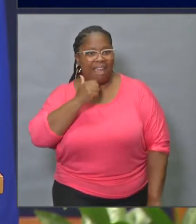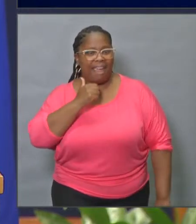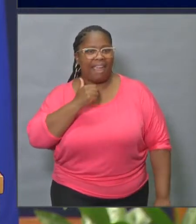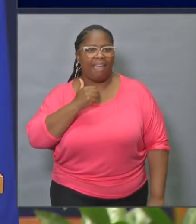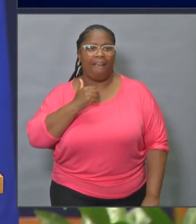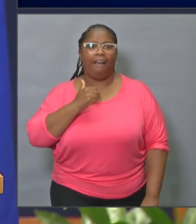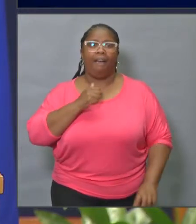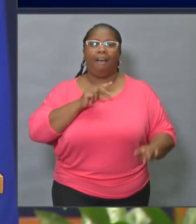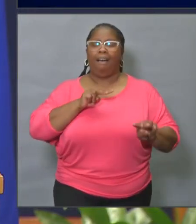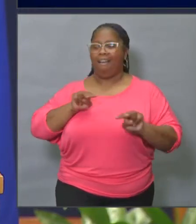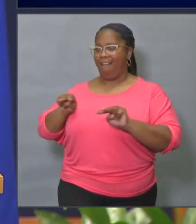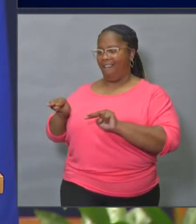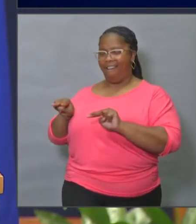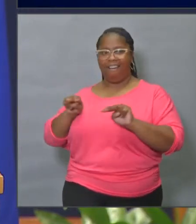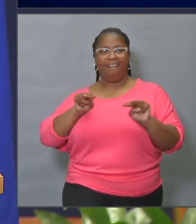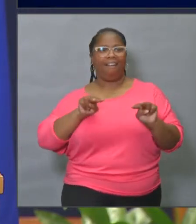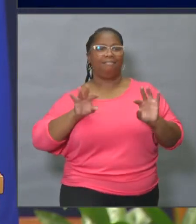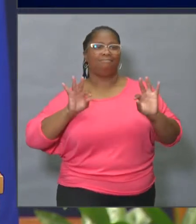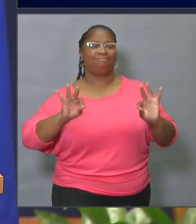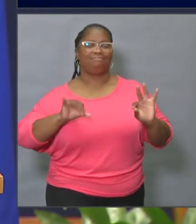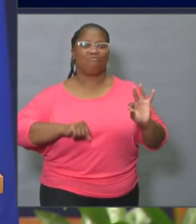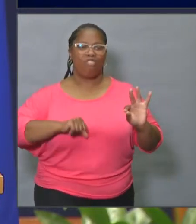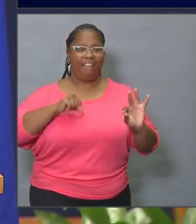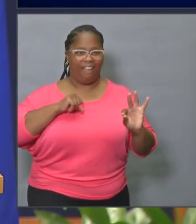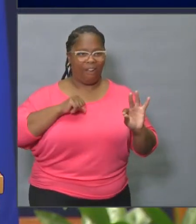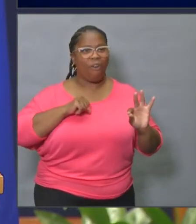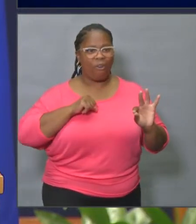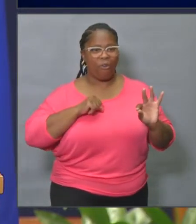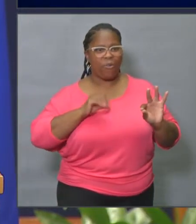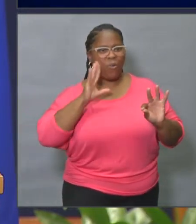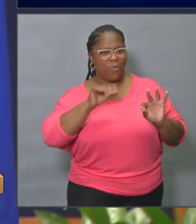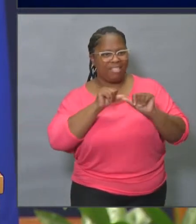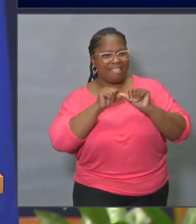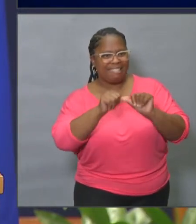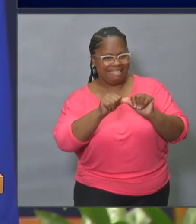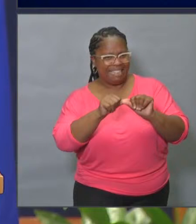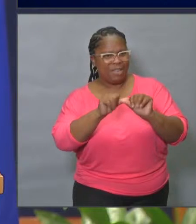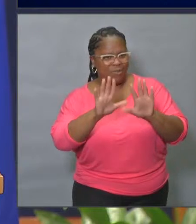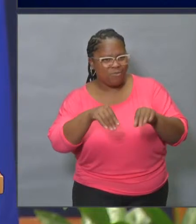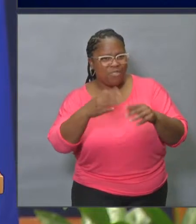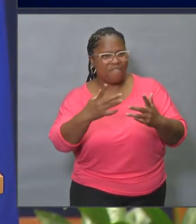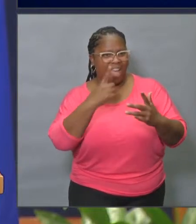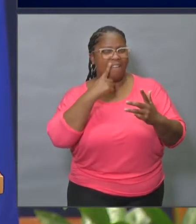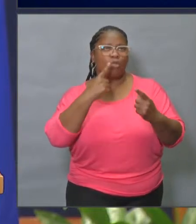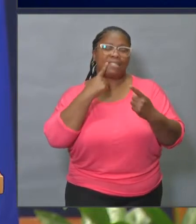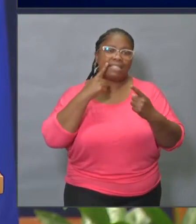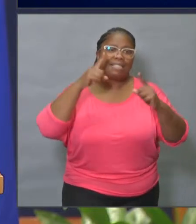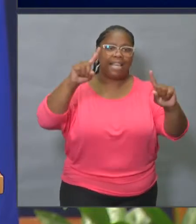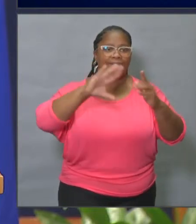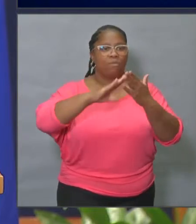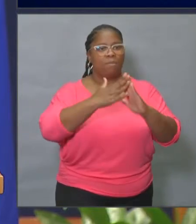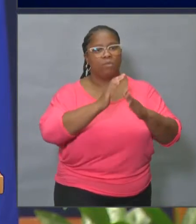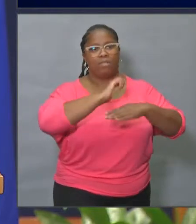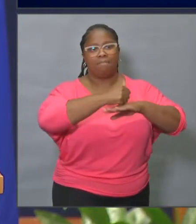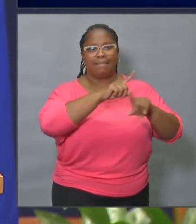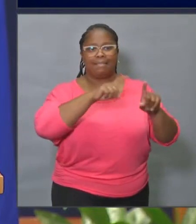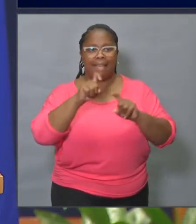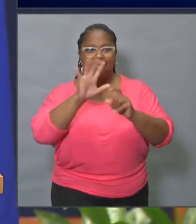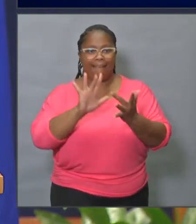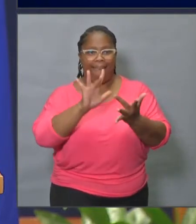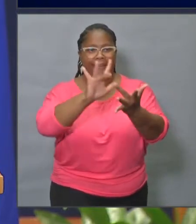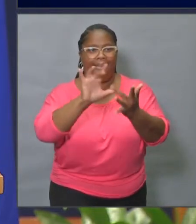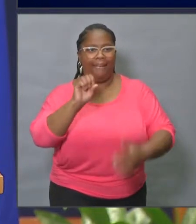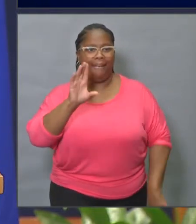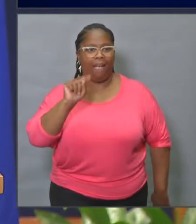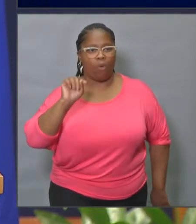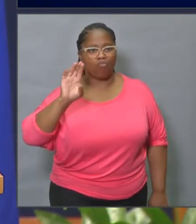very proud of and that we can follow as a successful community-based approach to testing and outreach. To further support this type